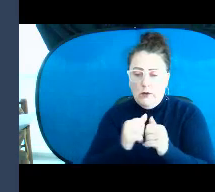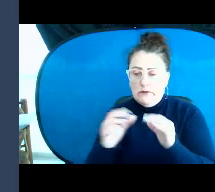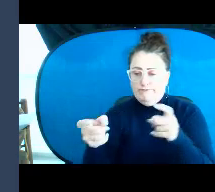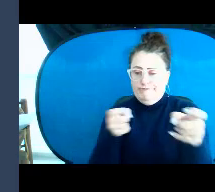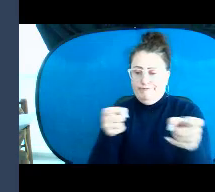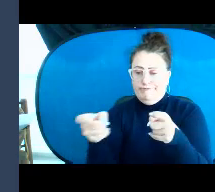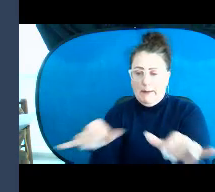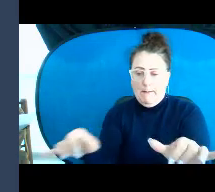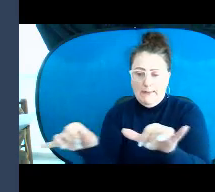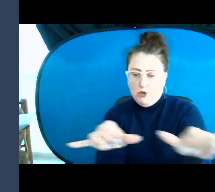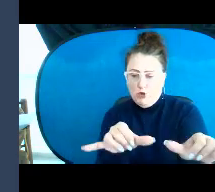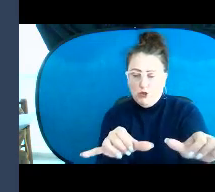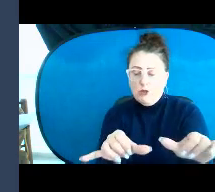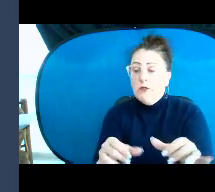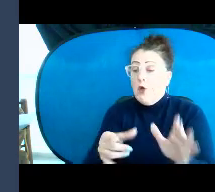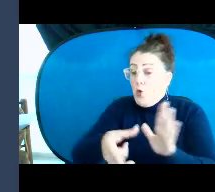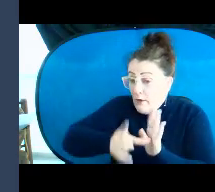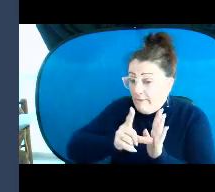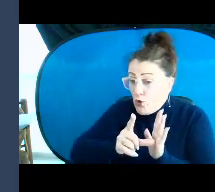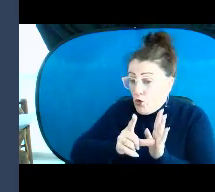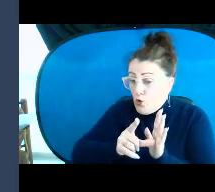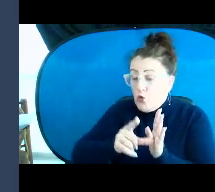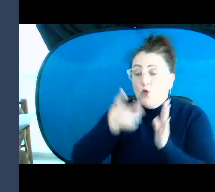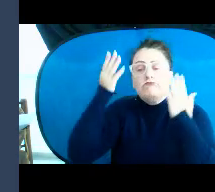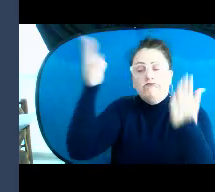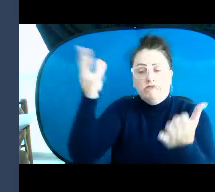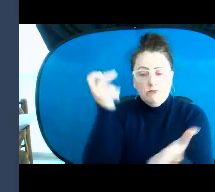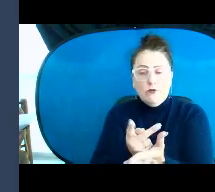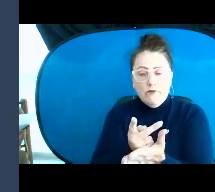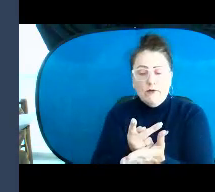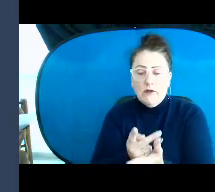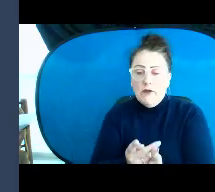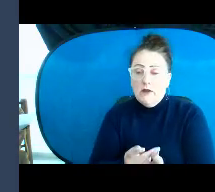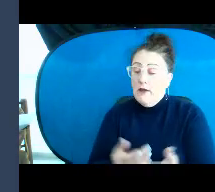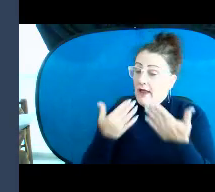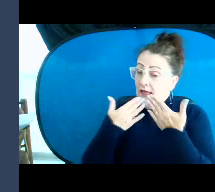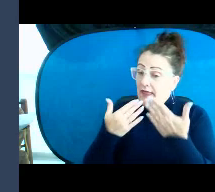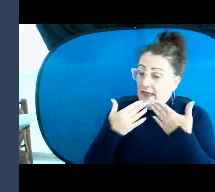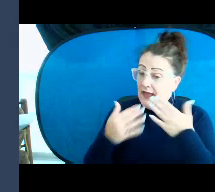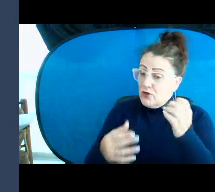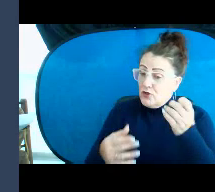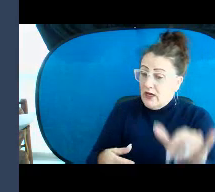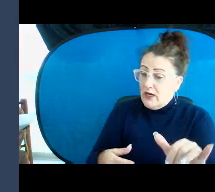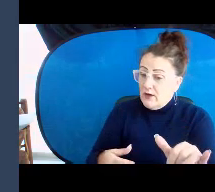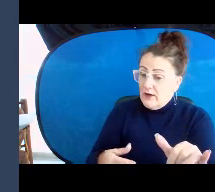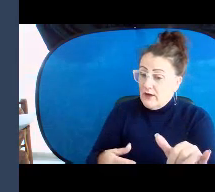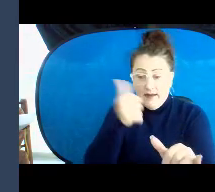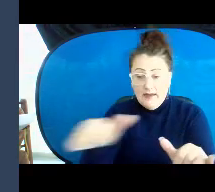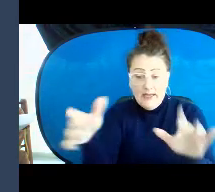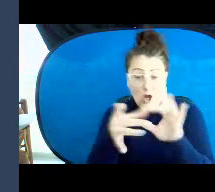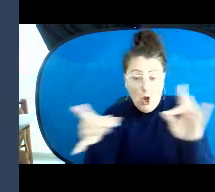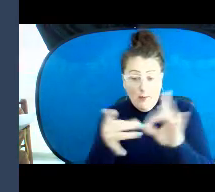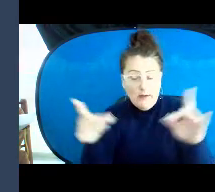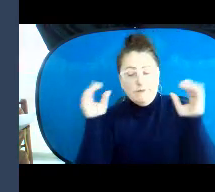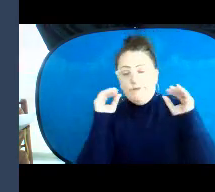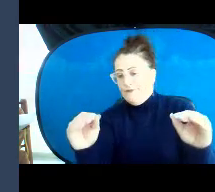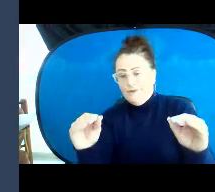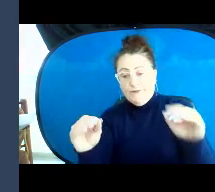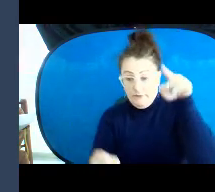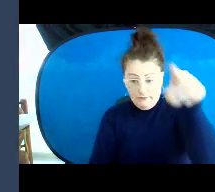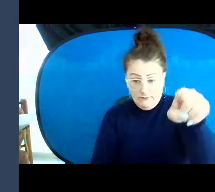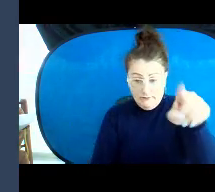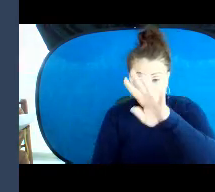has reviewed this request and recommends approval. All right. Thank you, Cherry. Any public comment? There is no public comment. Thank you. Thank